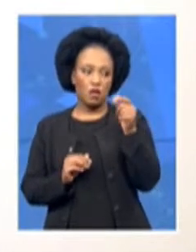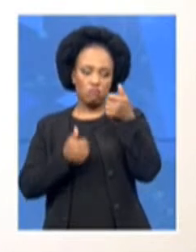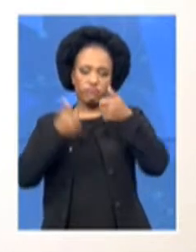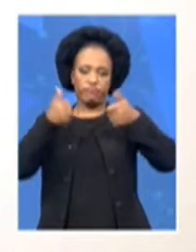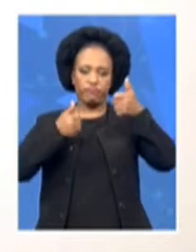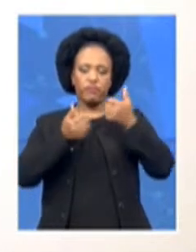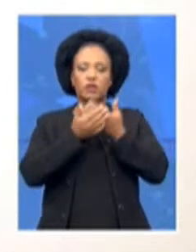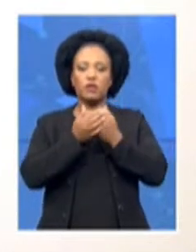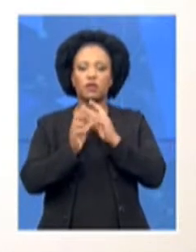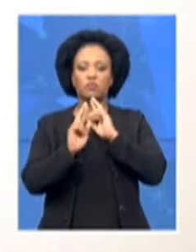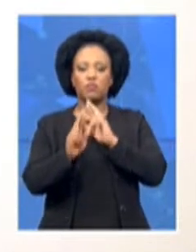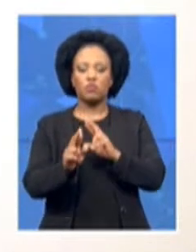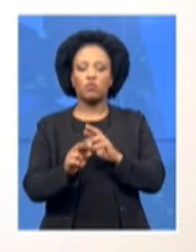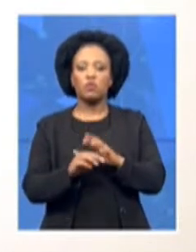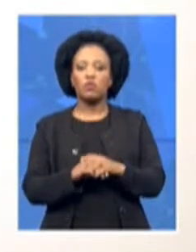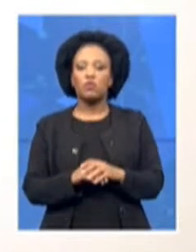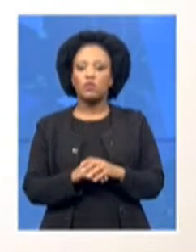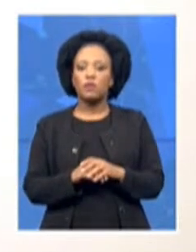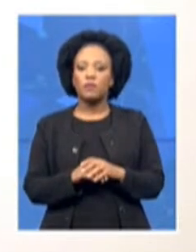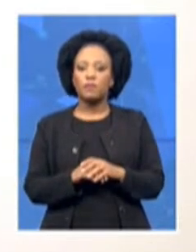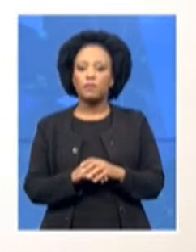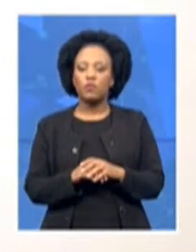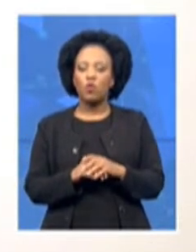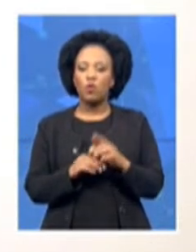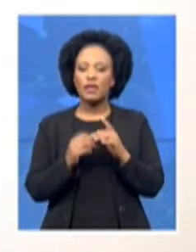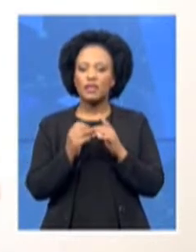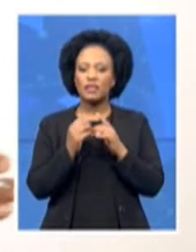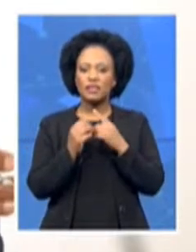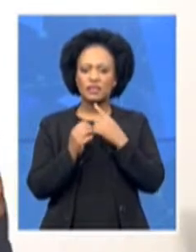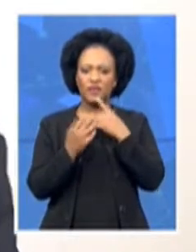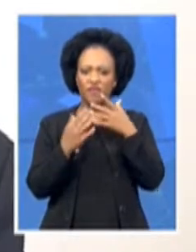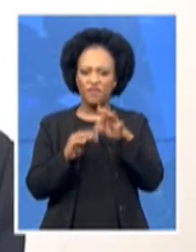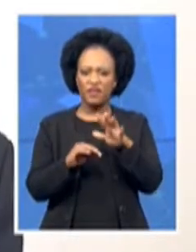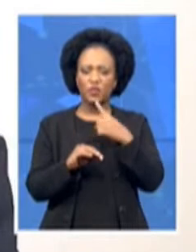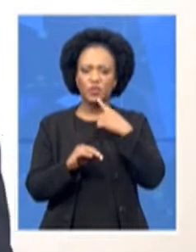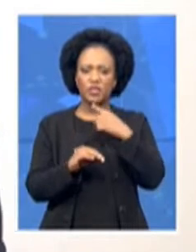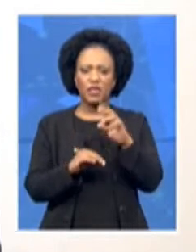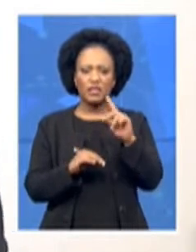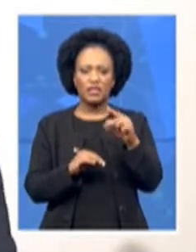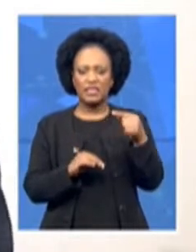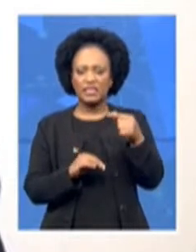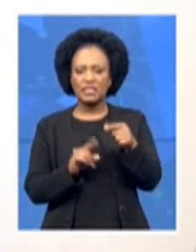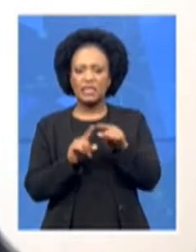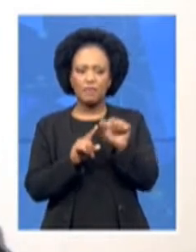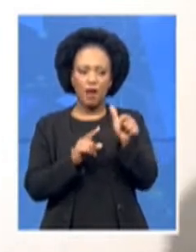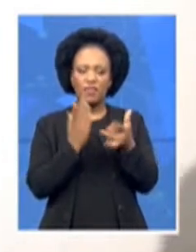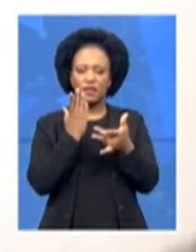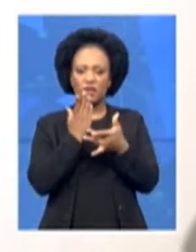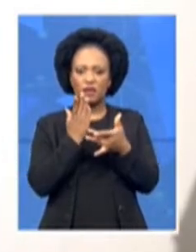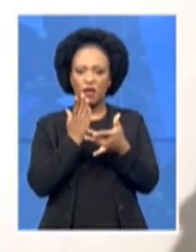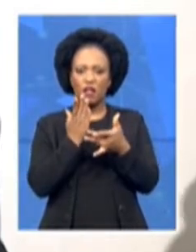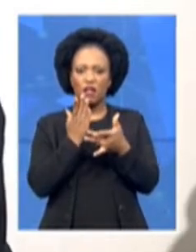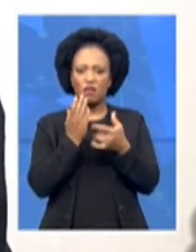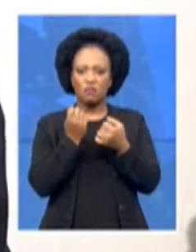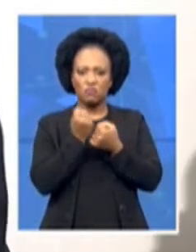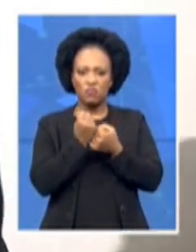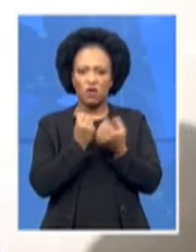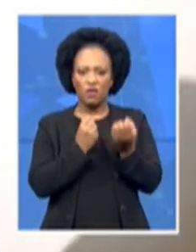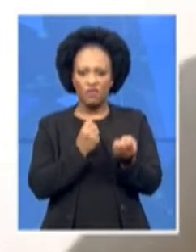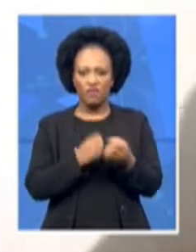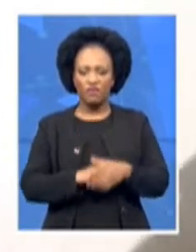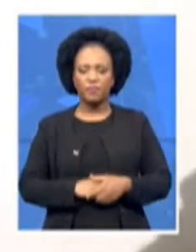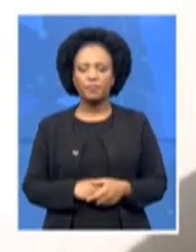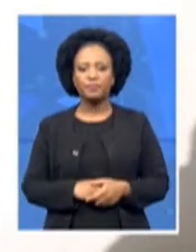HOD, DG, and other technical colleagues will be assisting to respond to some of the questions.